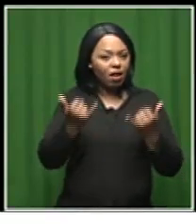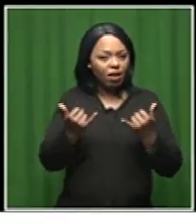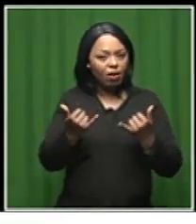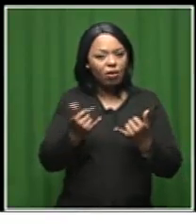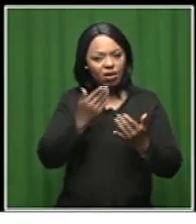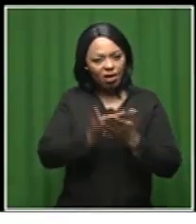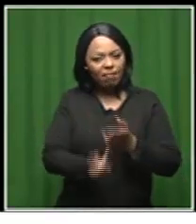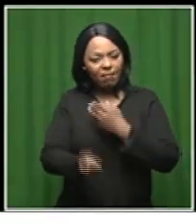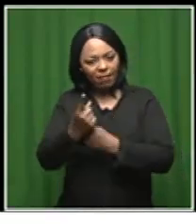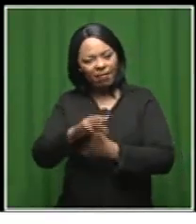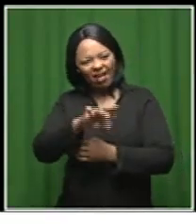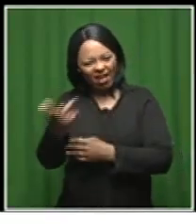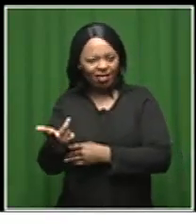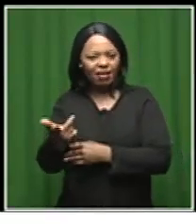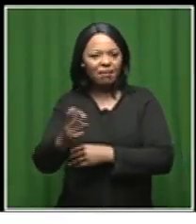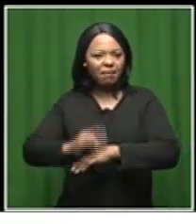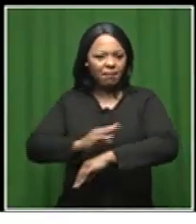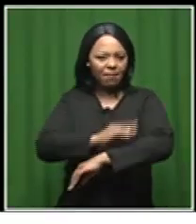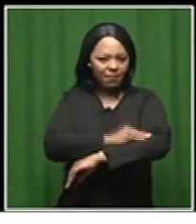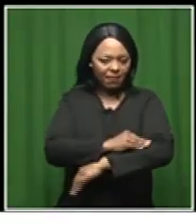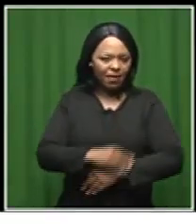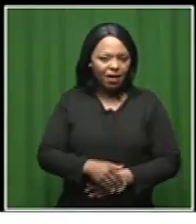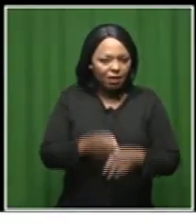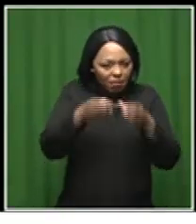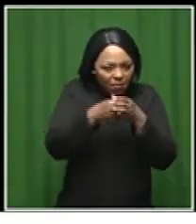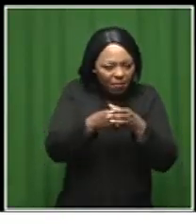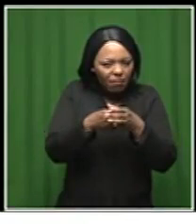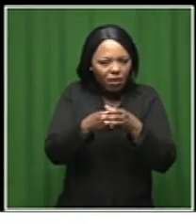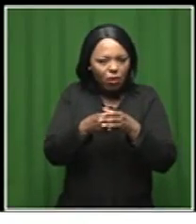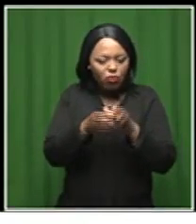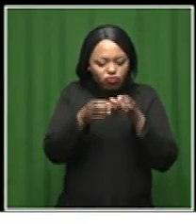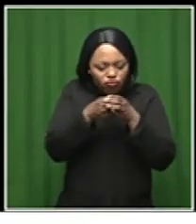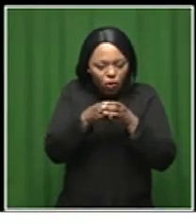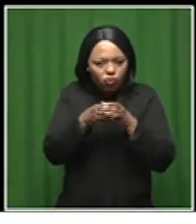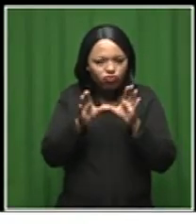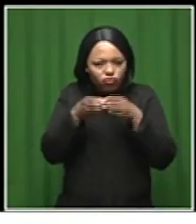cancers. A smaller group are the leukemias, the one that you